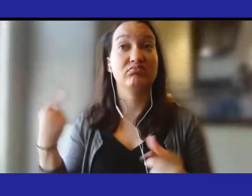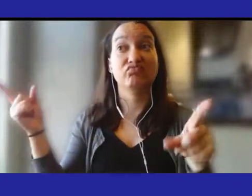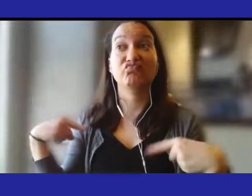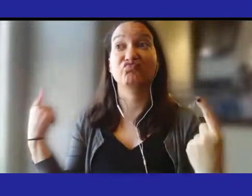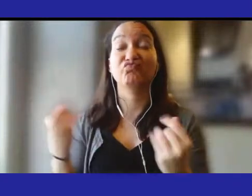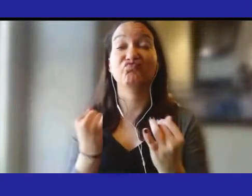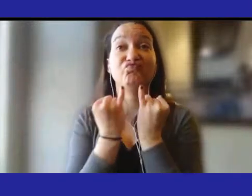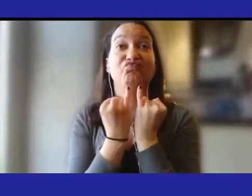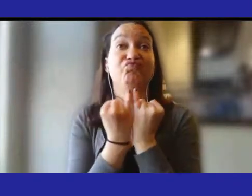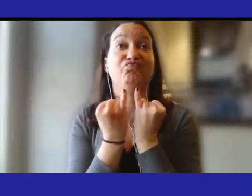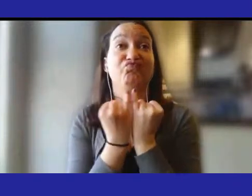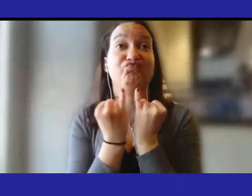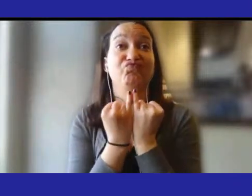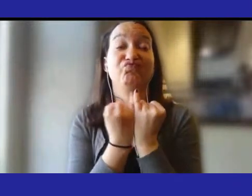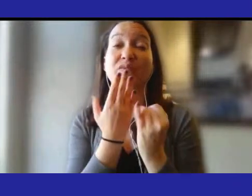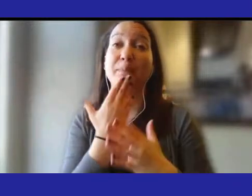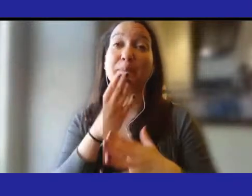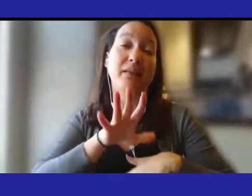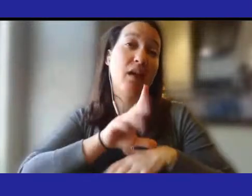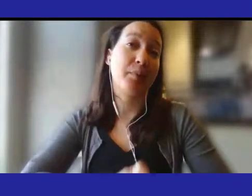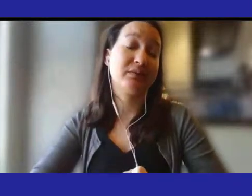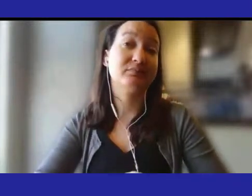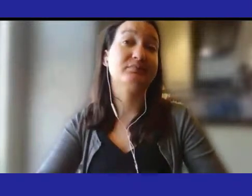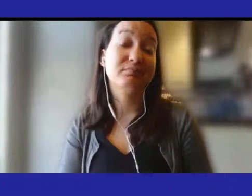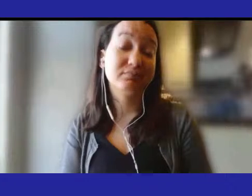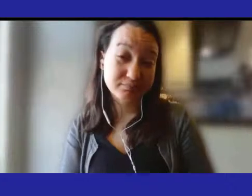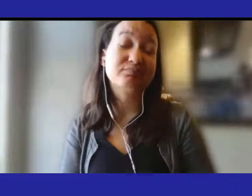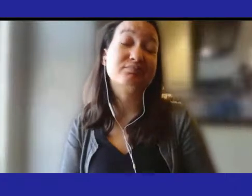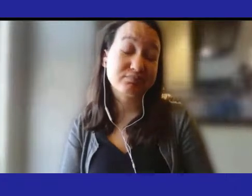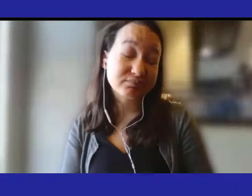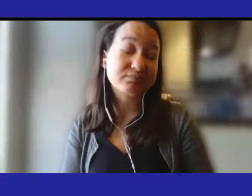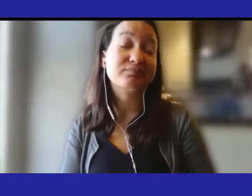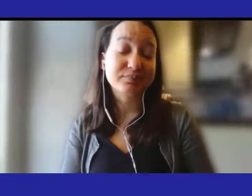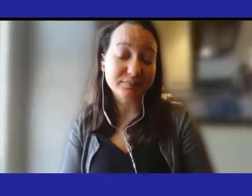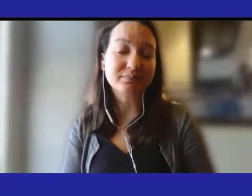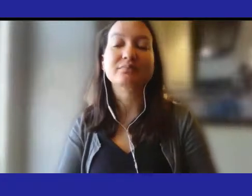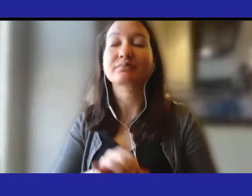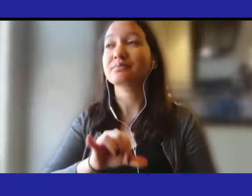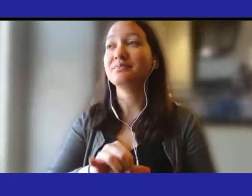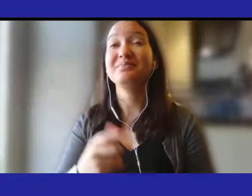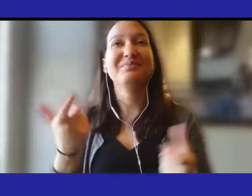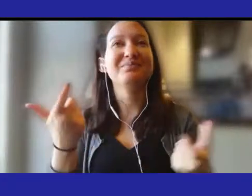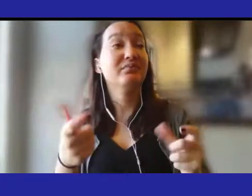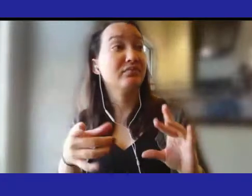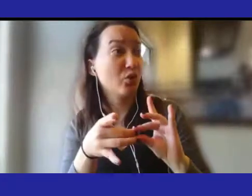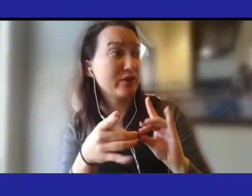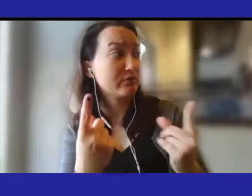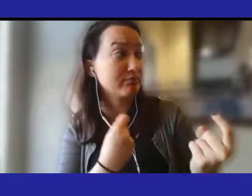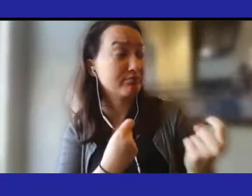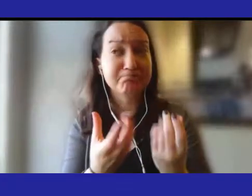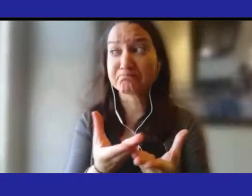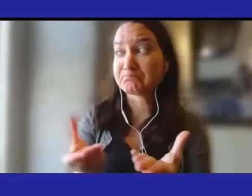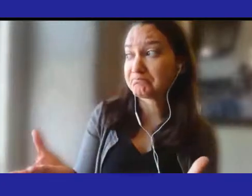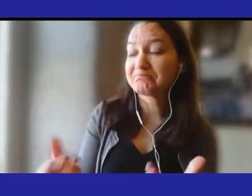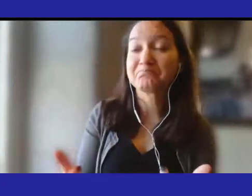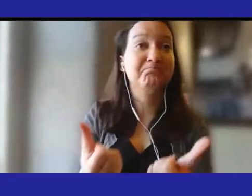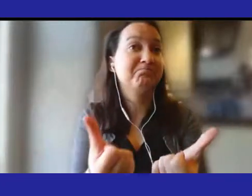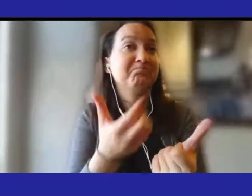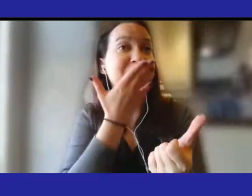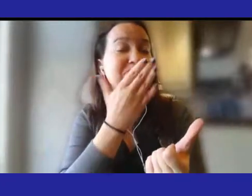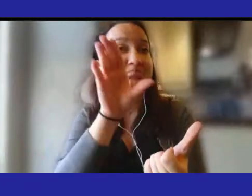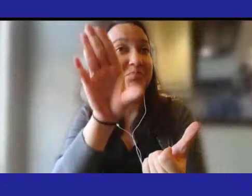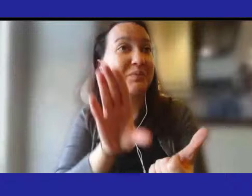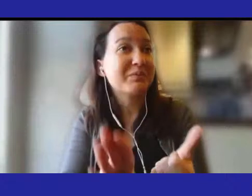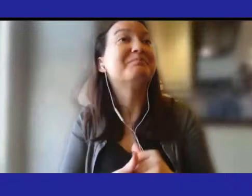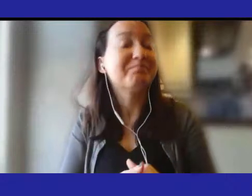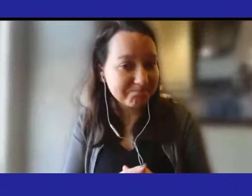and we've got some bad habits that we got to break away from. Any questions, comments? Super, great presentation. Thank you. Thank you so